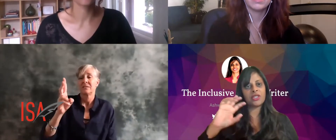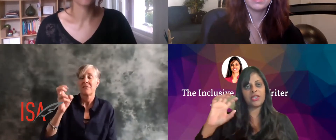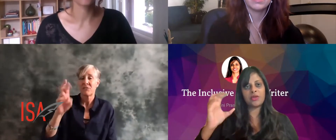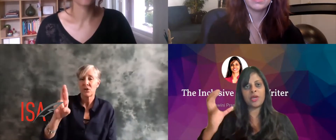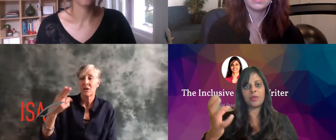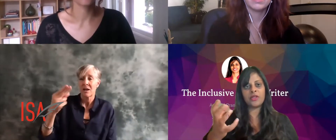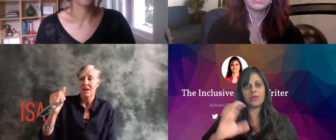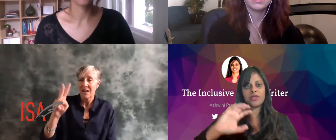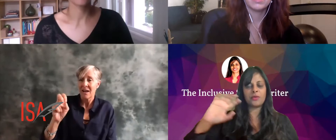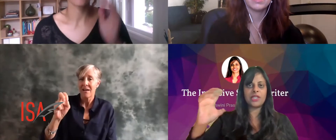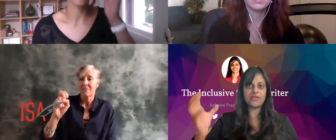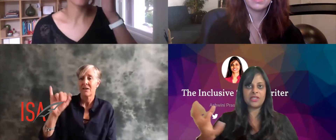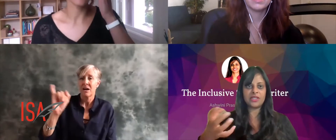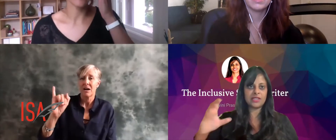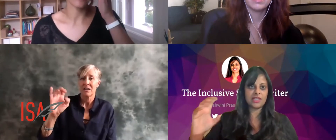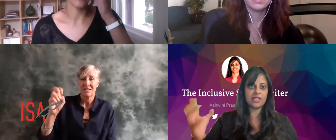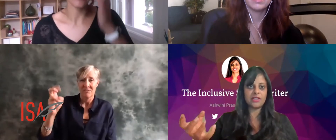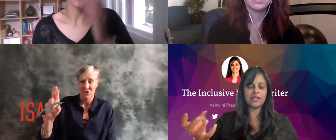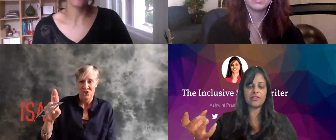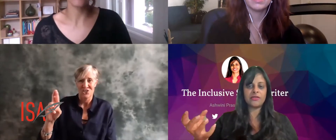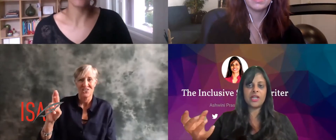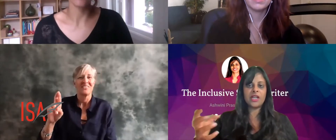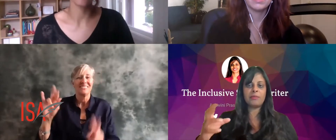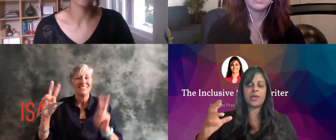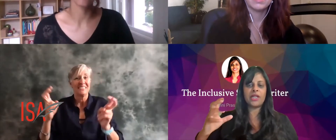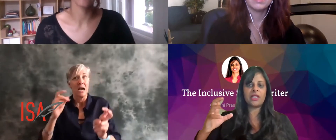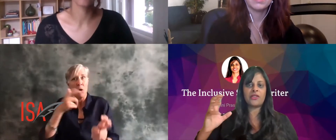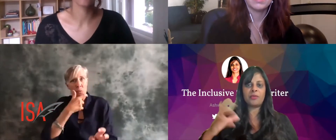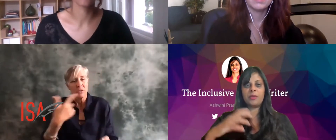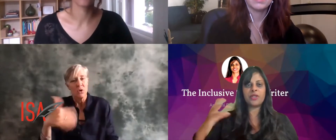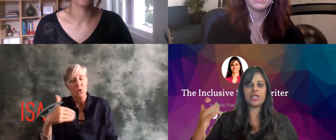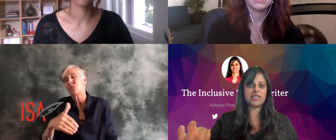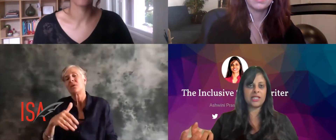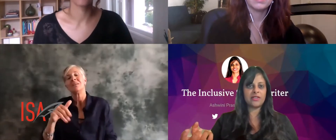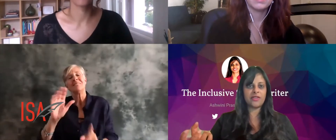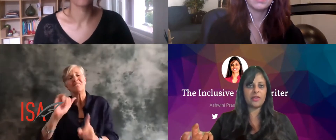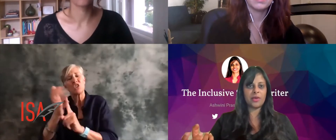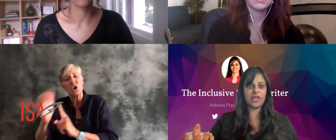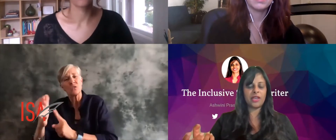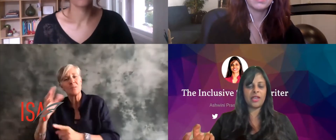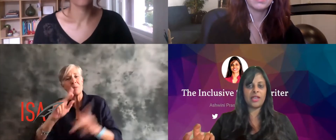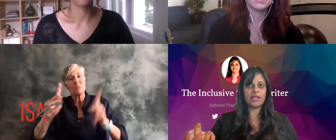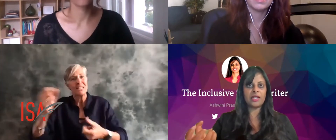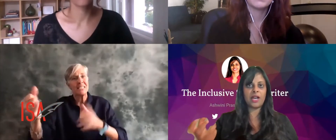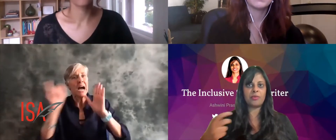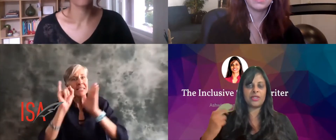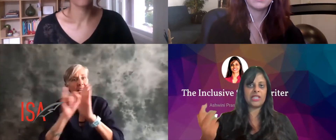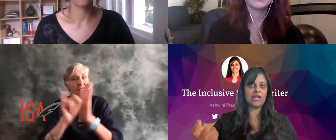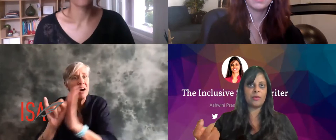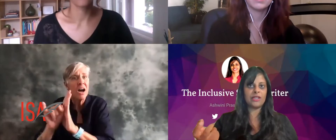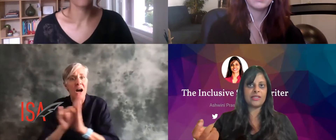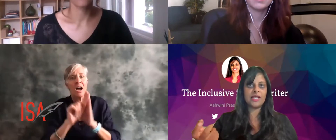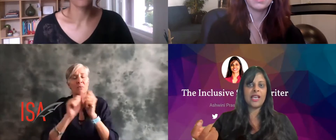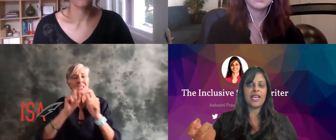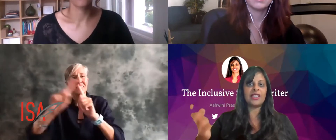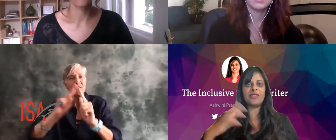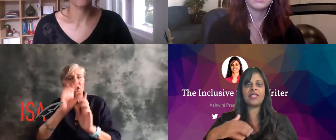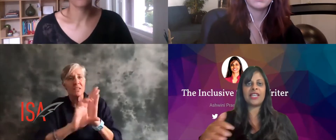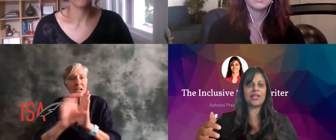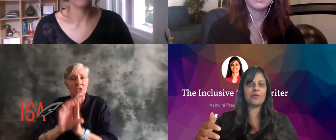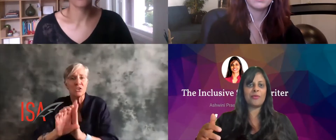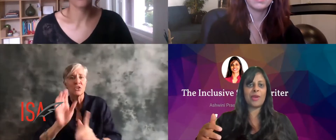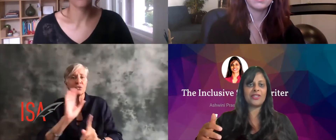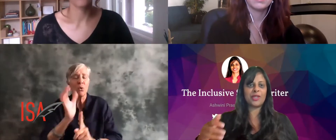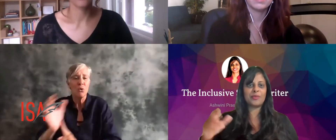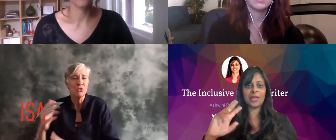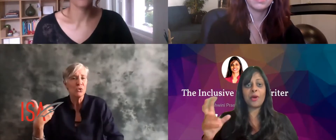the culture that I grew up with was weaved into this narrative, but other people could identify with it, and how brilliant it was. And